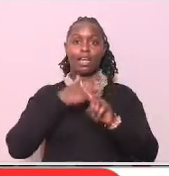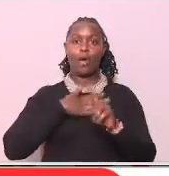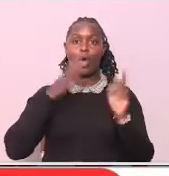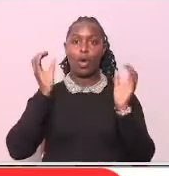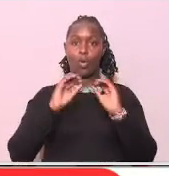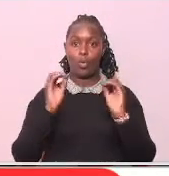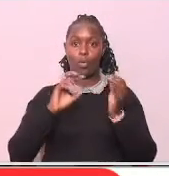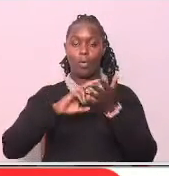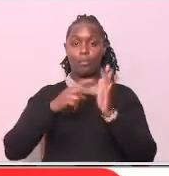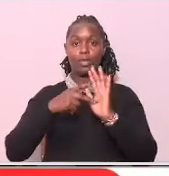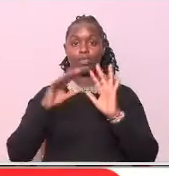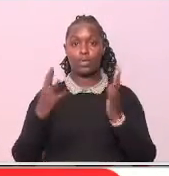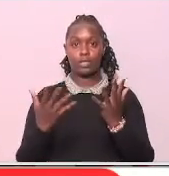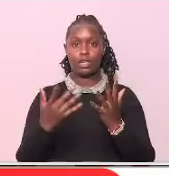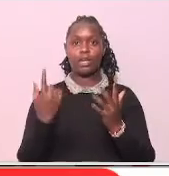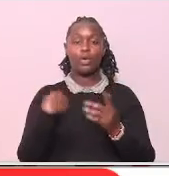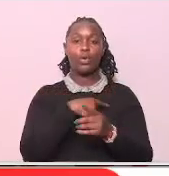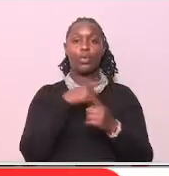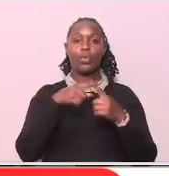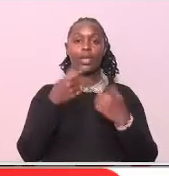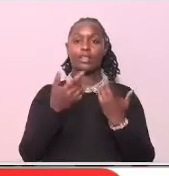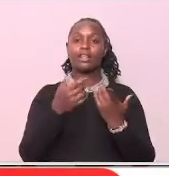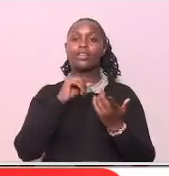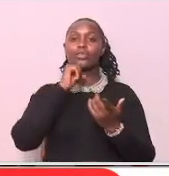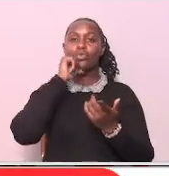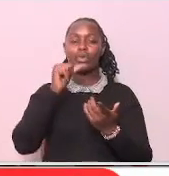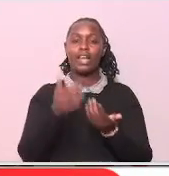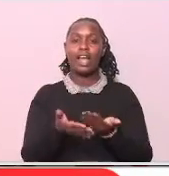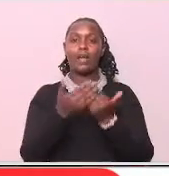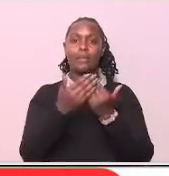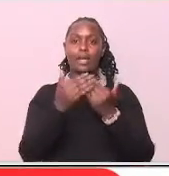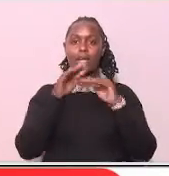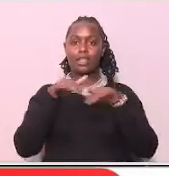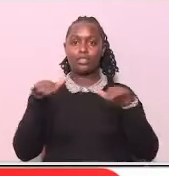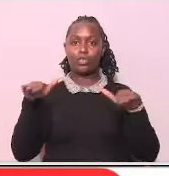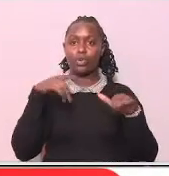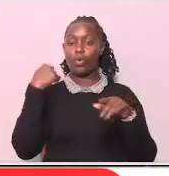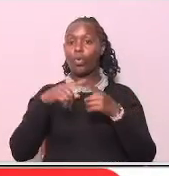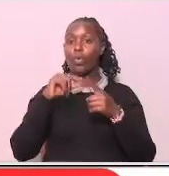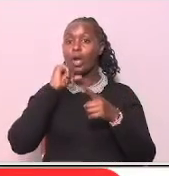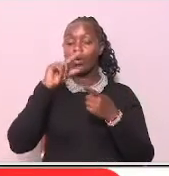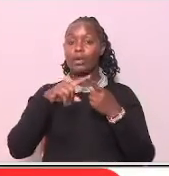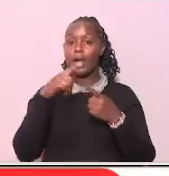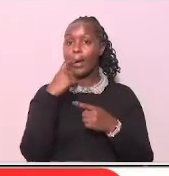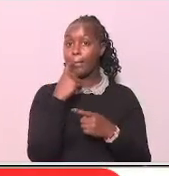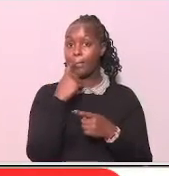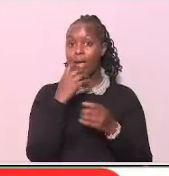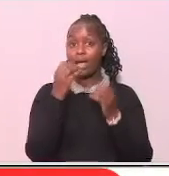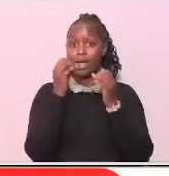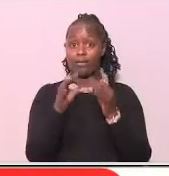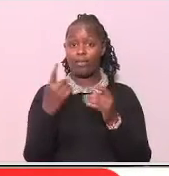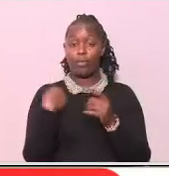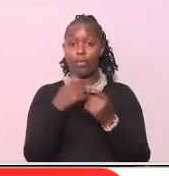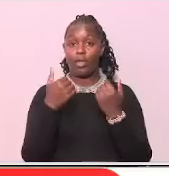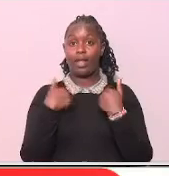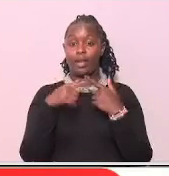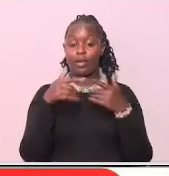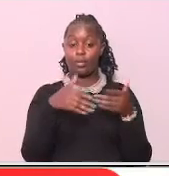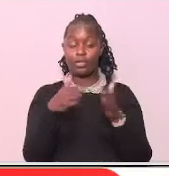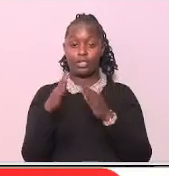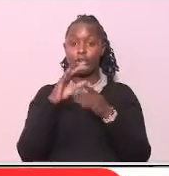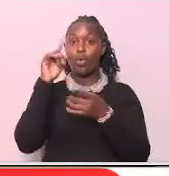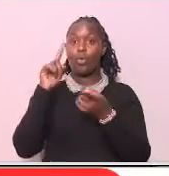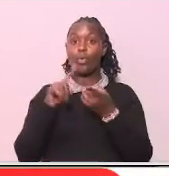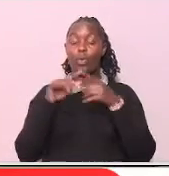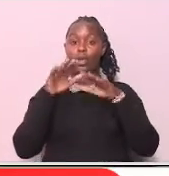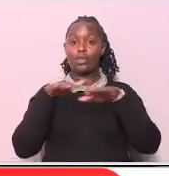we are disadvantaging the children that are not exclusively breastfed. If we had space, then I'll tell you that when children don't